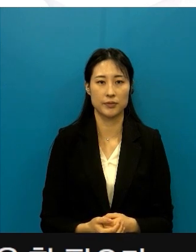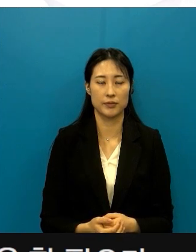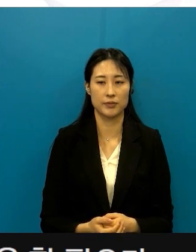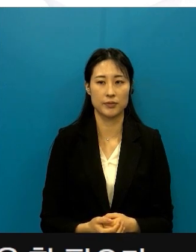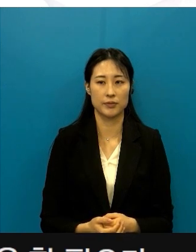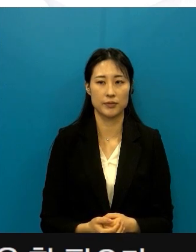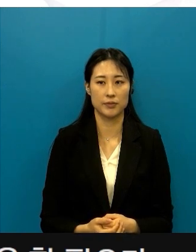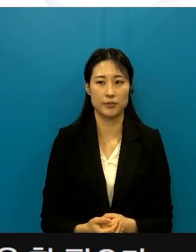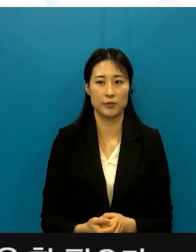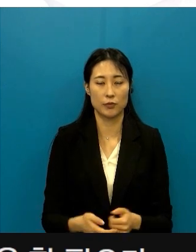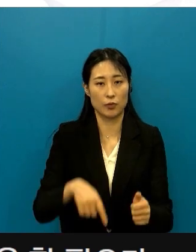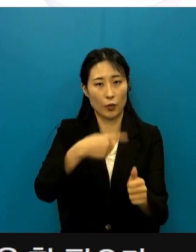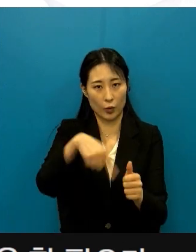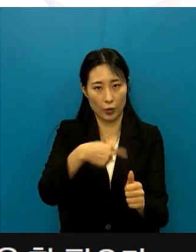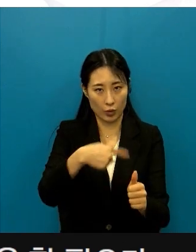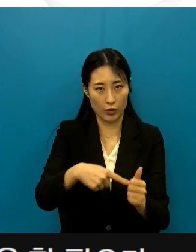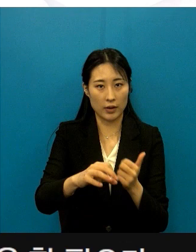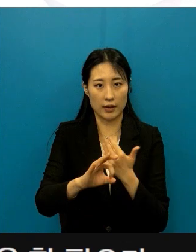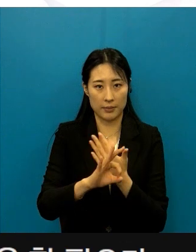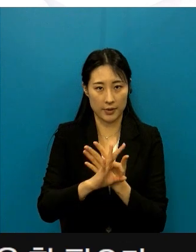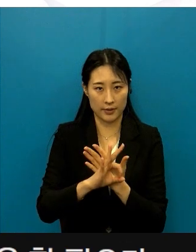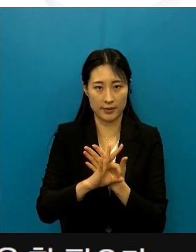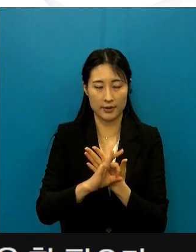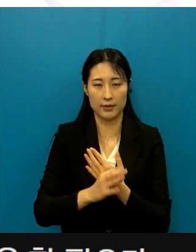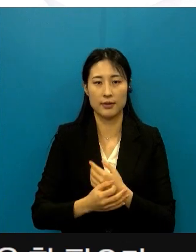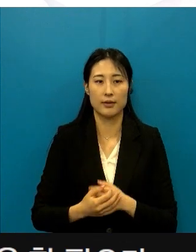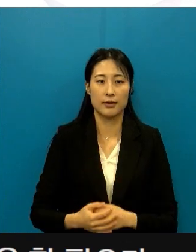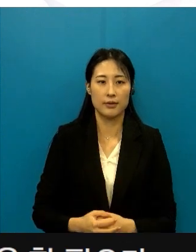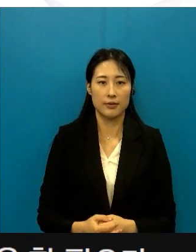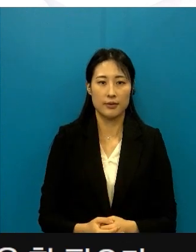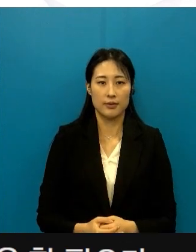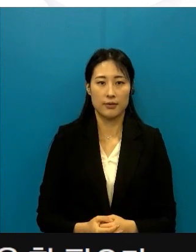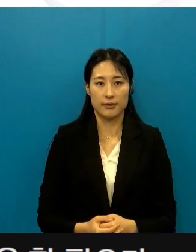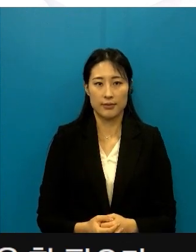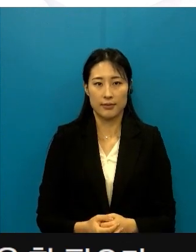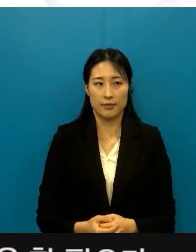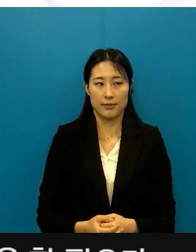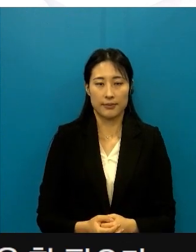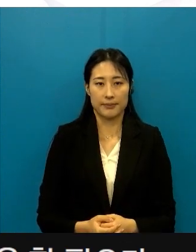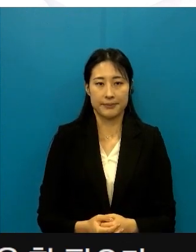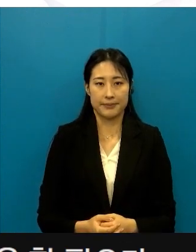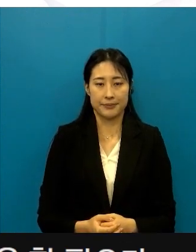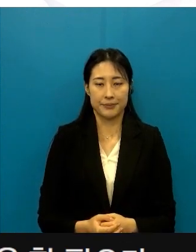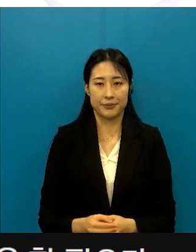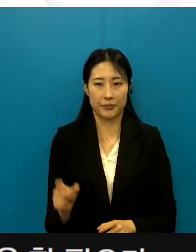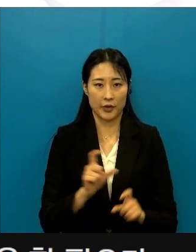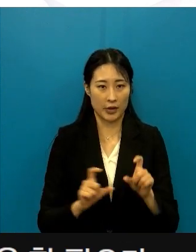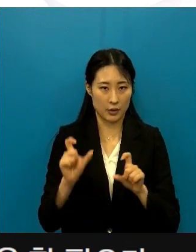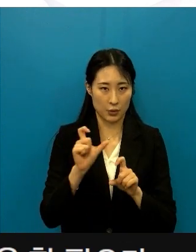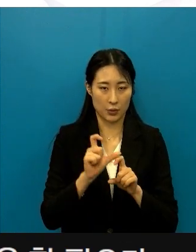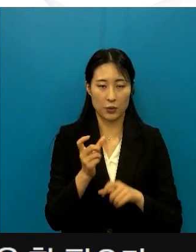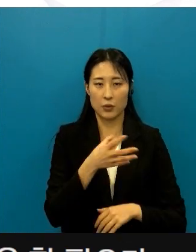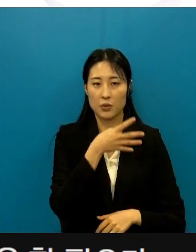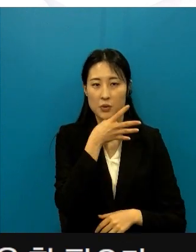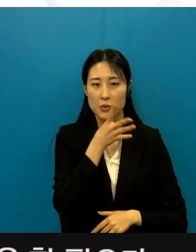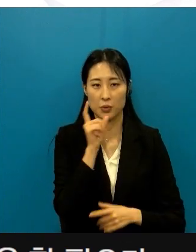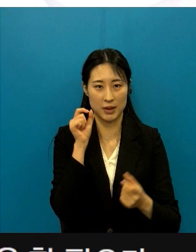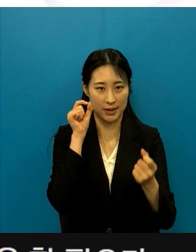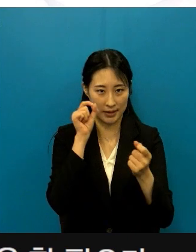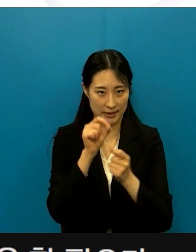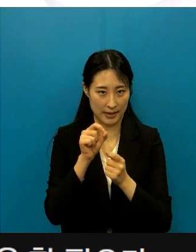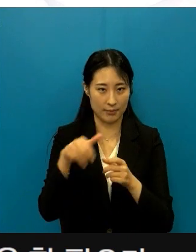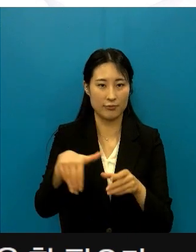more the elderly friendly cultures and etc. in long